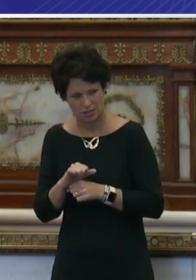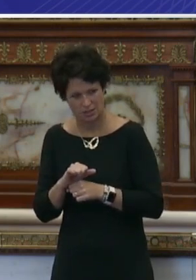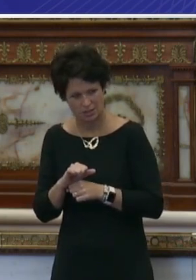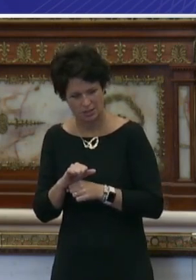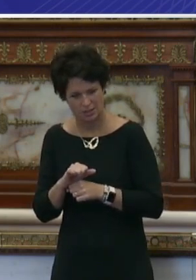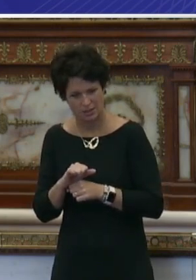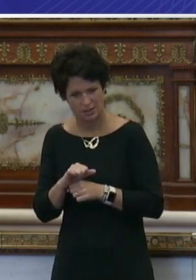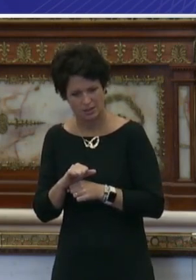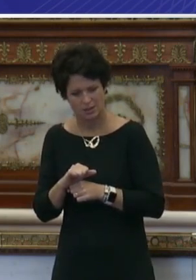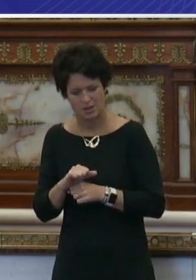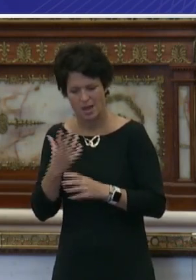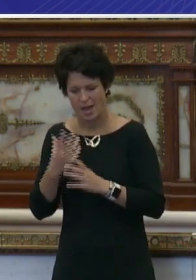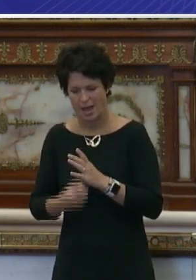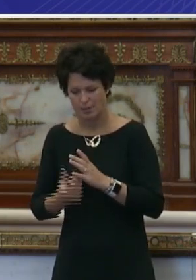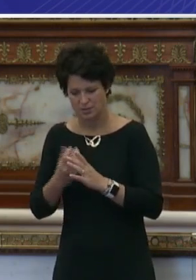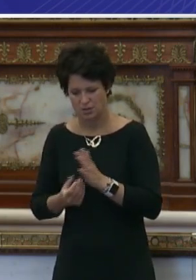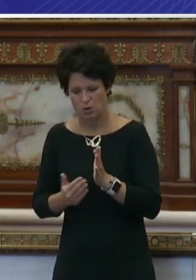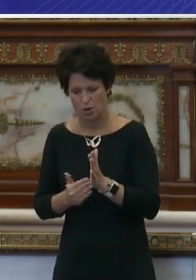speak for flyer